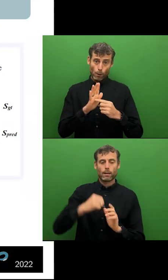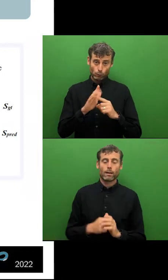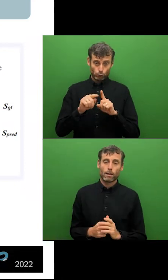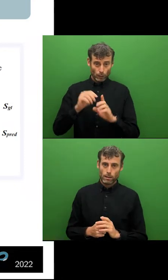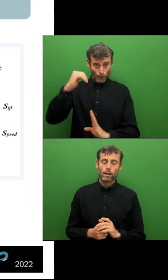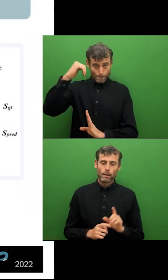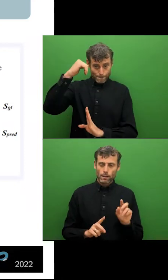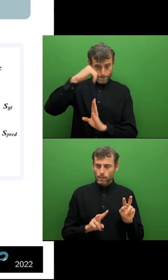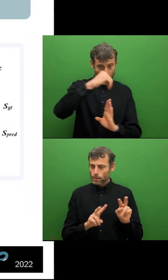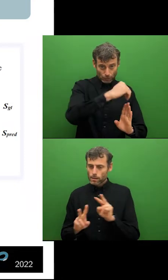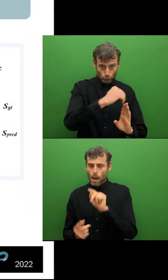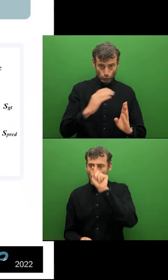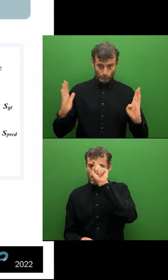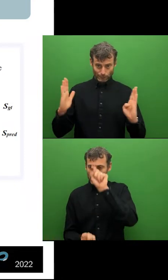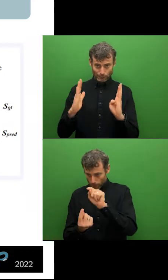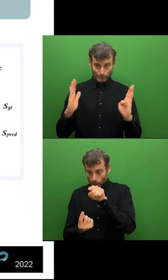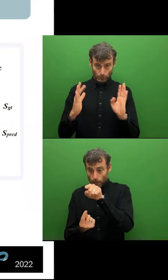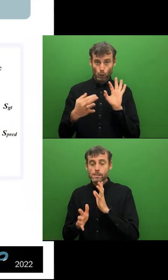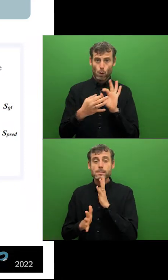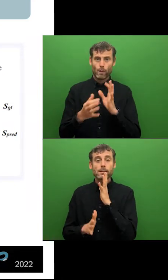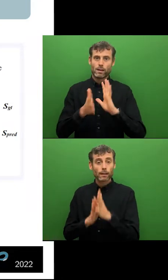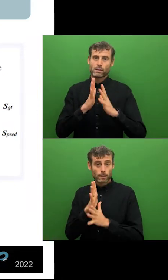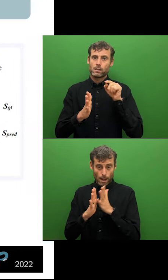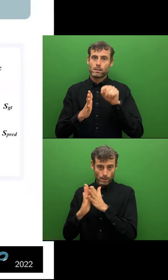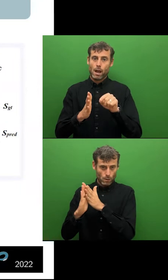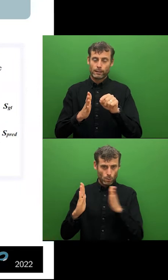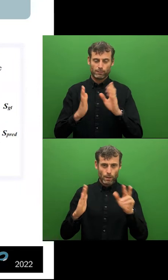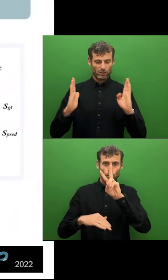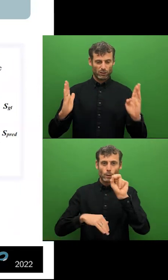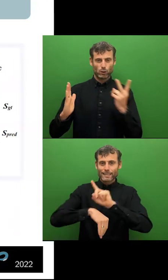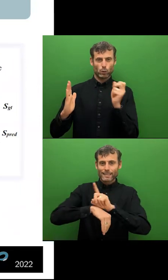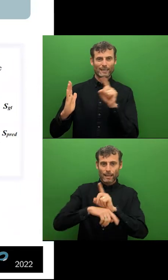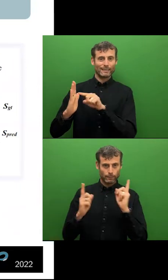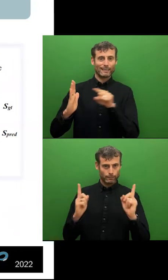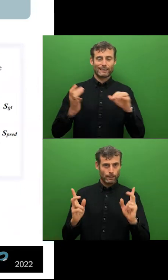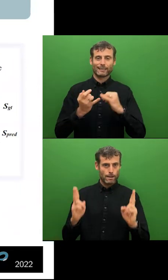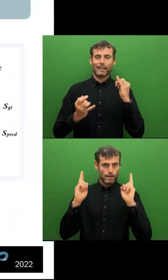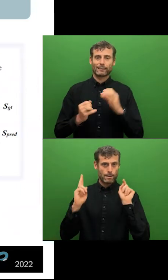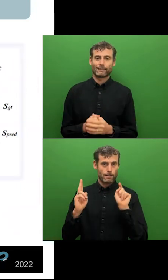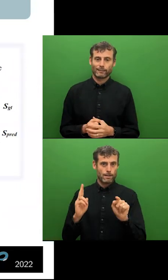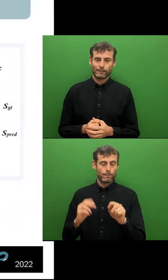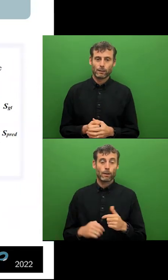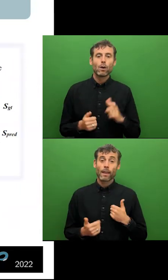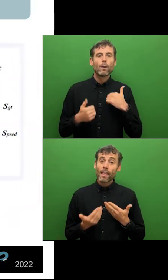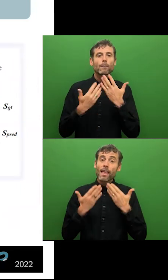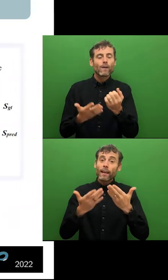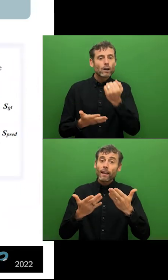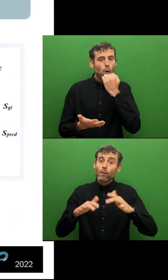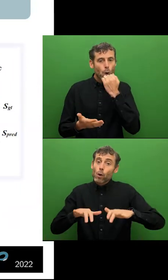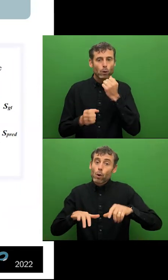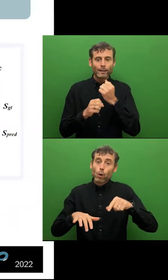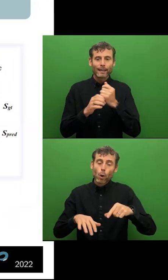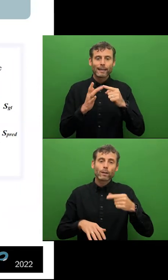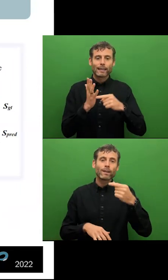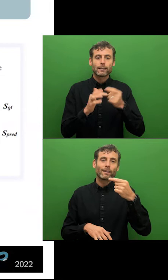the subtitle text to the corresponding part of the signing within the 20-second window. We provide code for this model